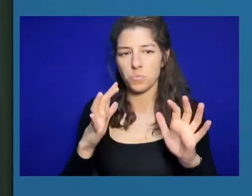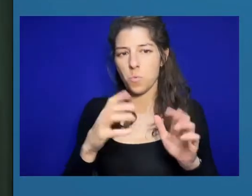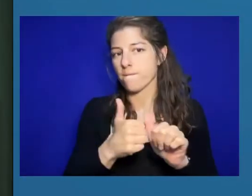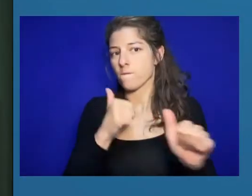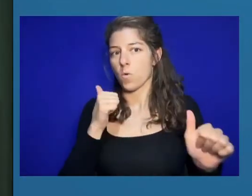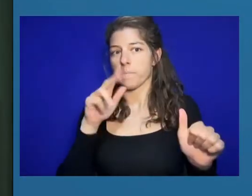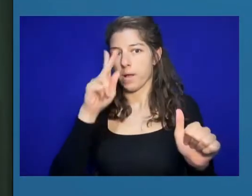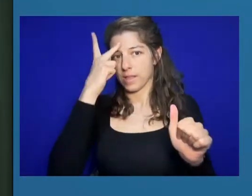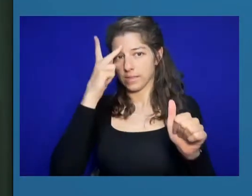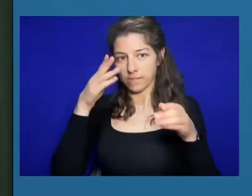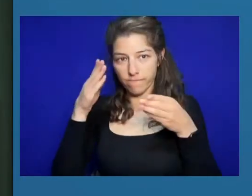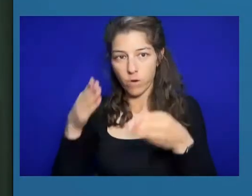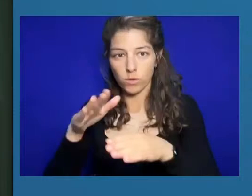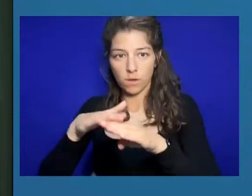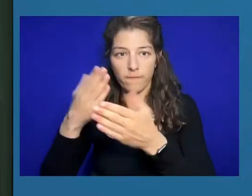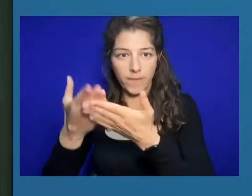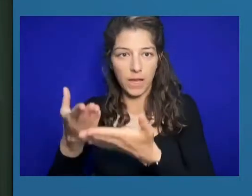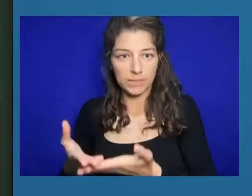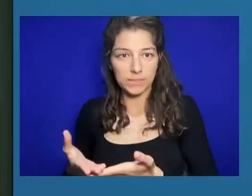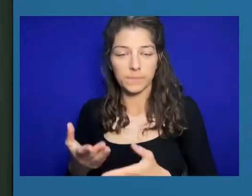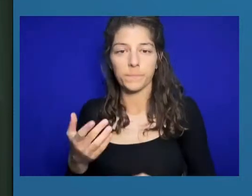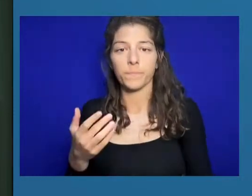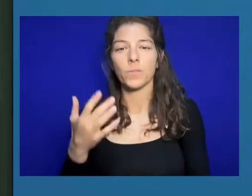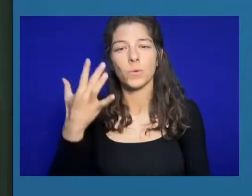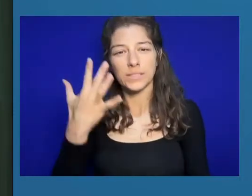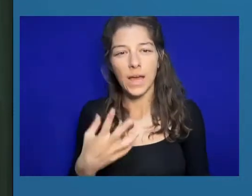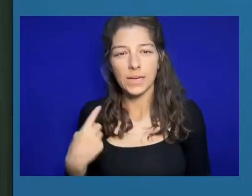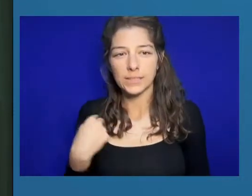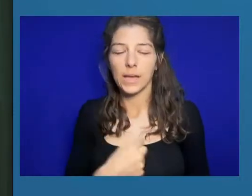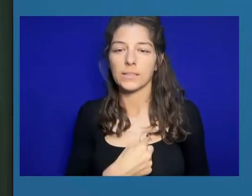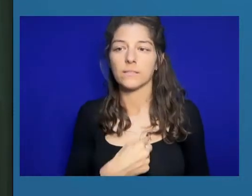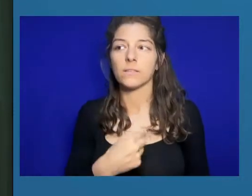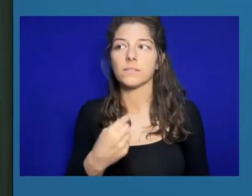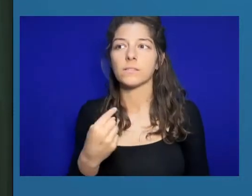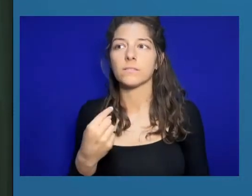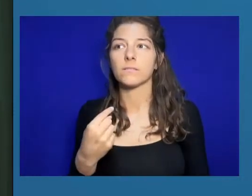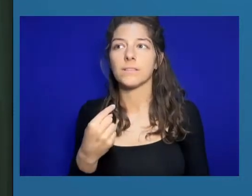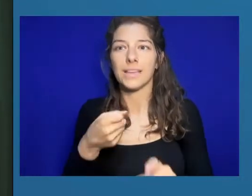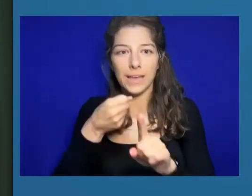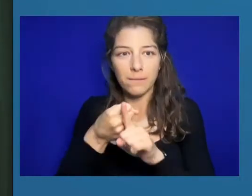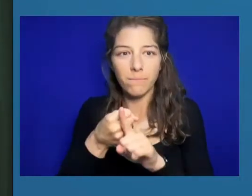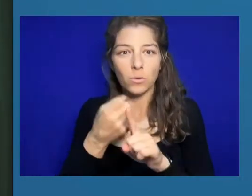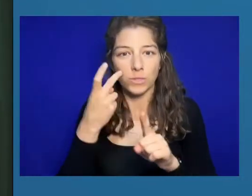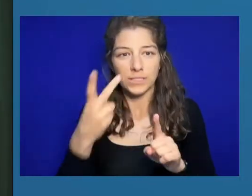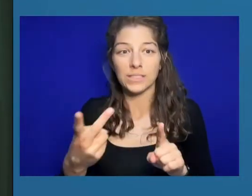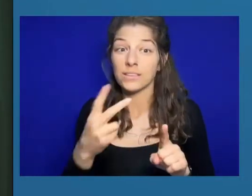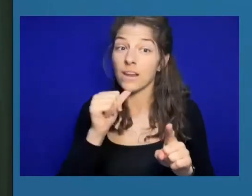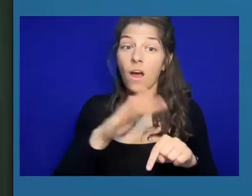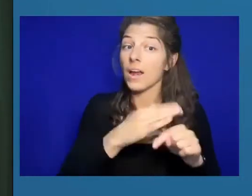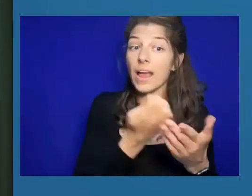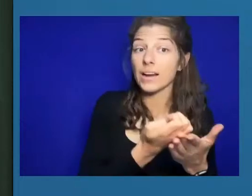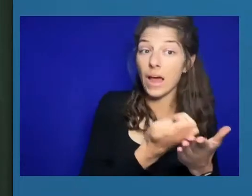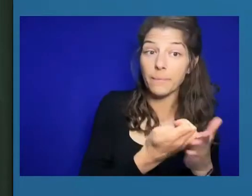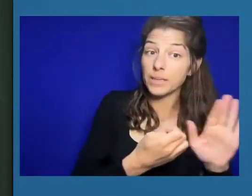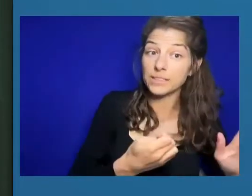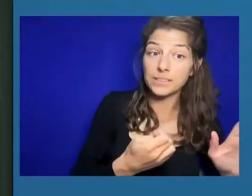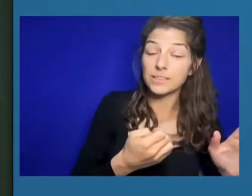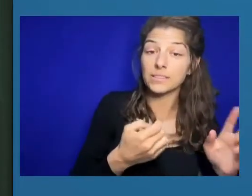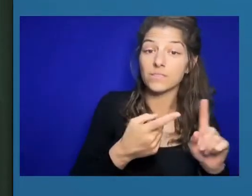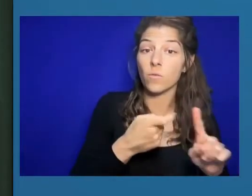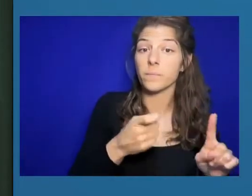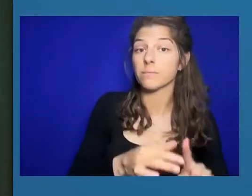focusing on facts. But what saddens us most is the unprecedented impact we are seeing not on economics, but on the very